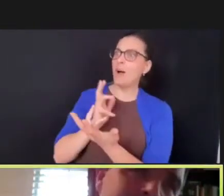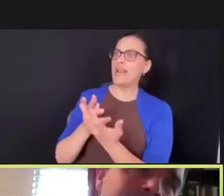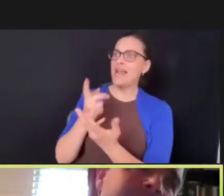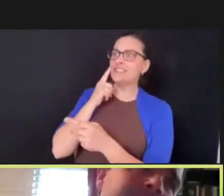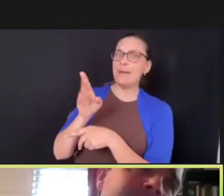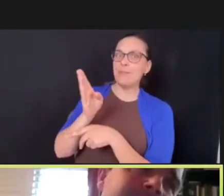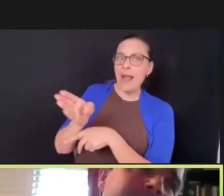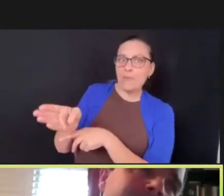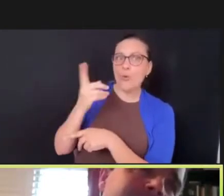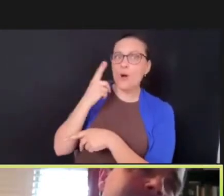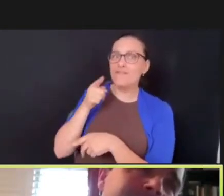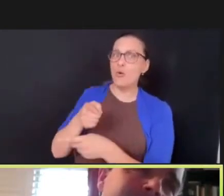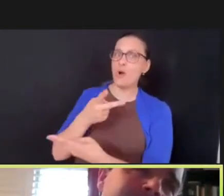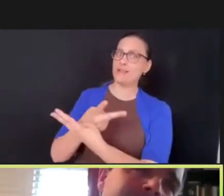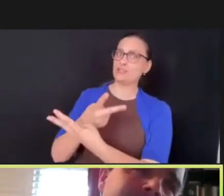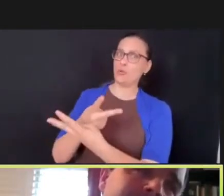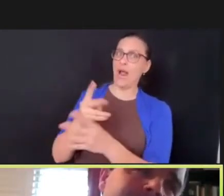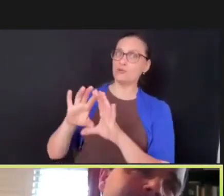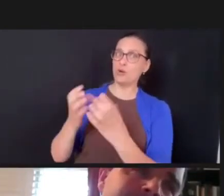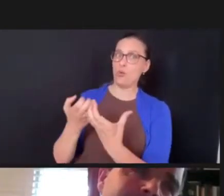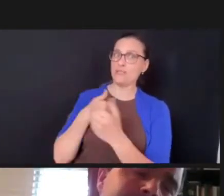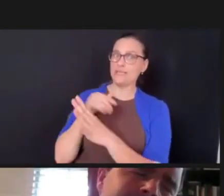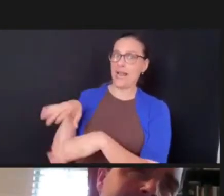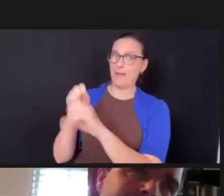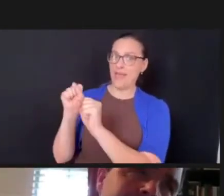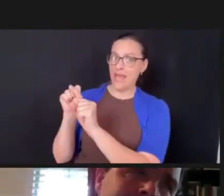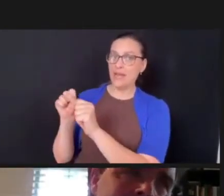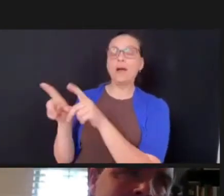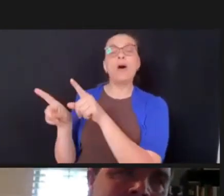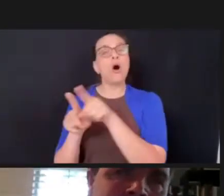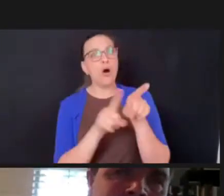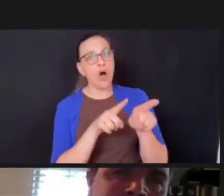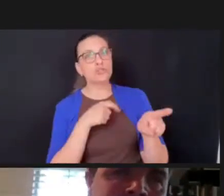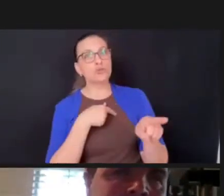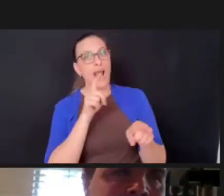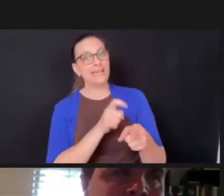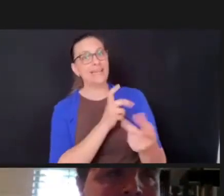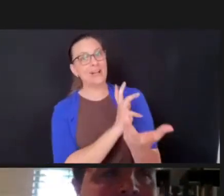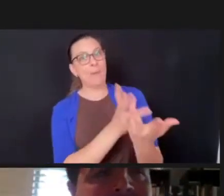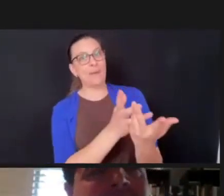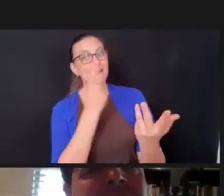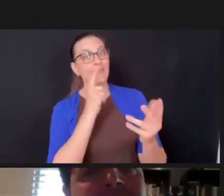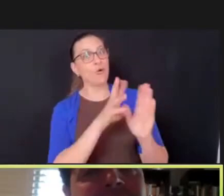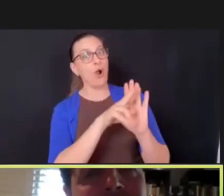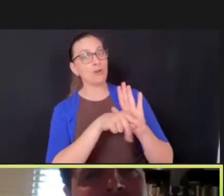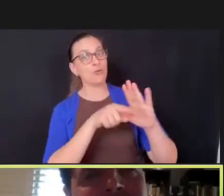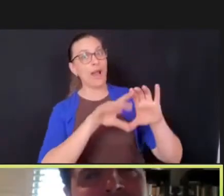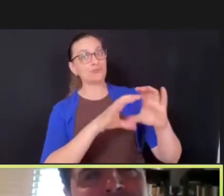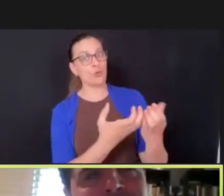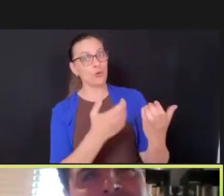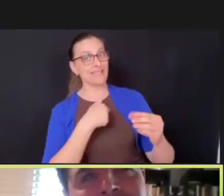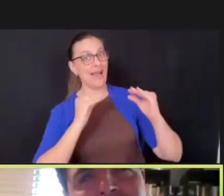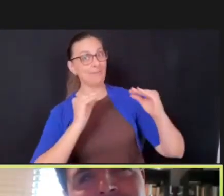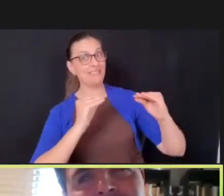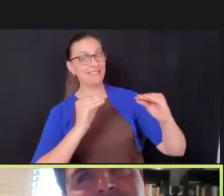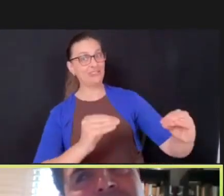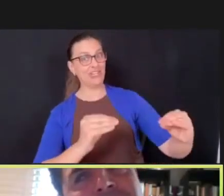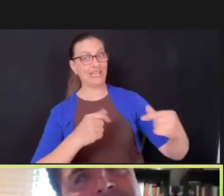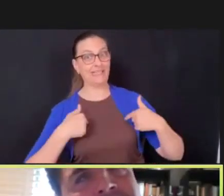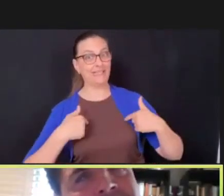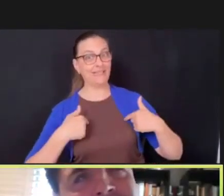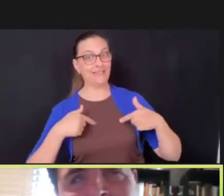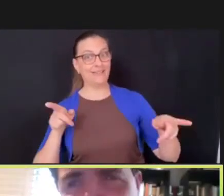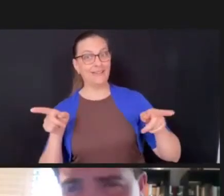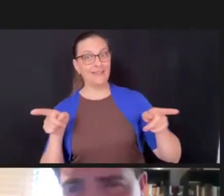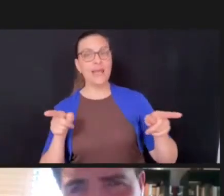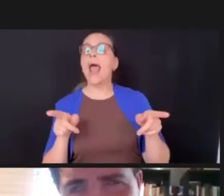this graduate course I'm in, and I also need accommodations for the undergraduate course I'm teaching. And those go through totally different